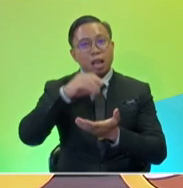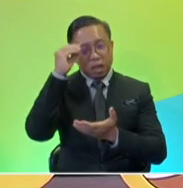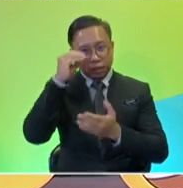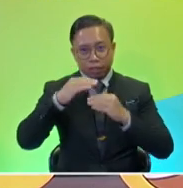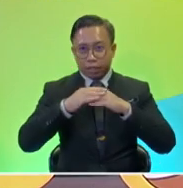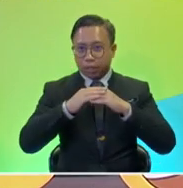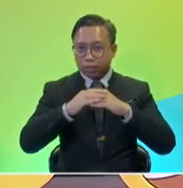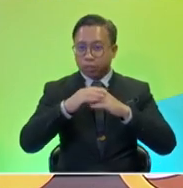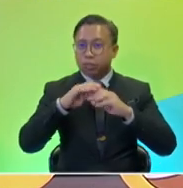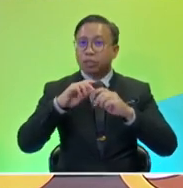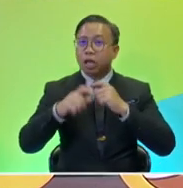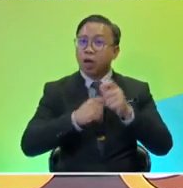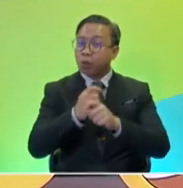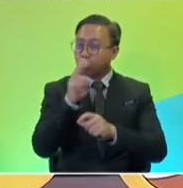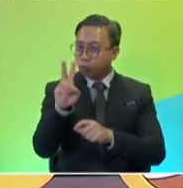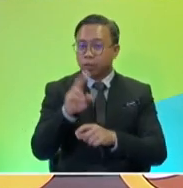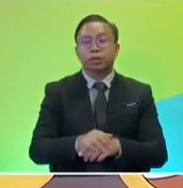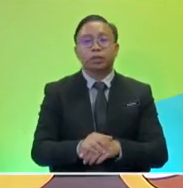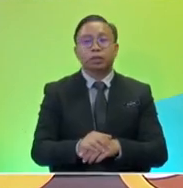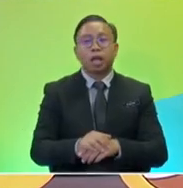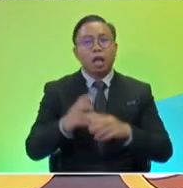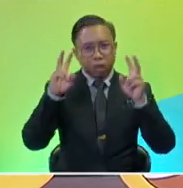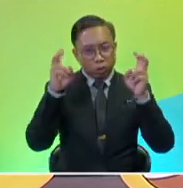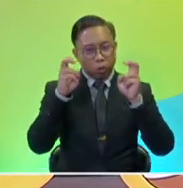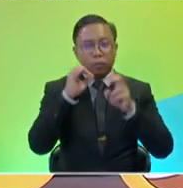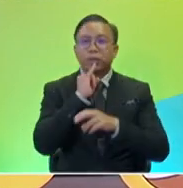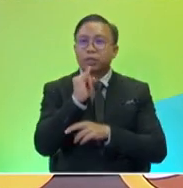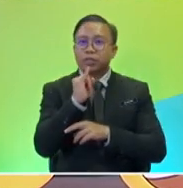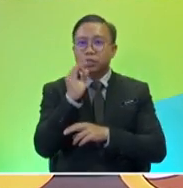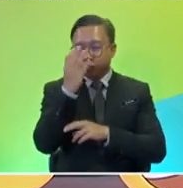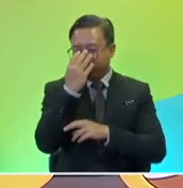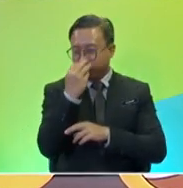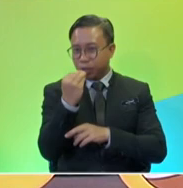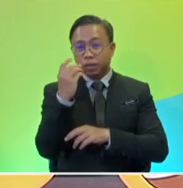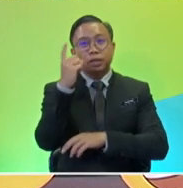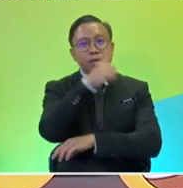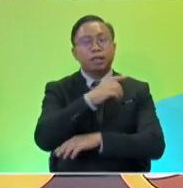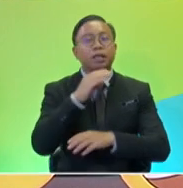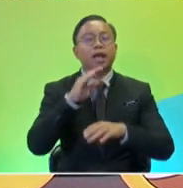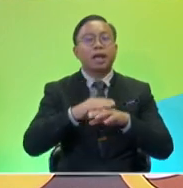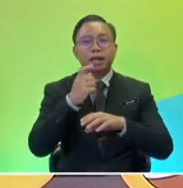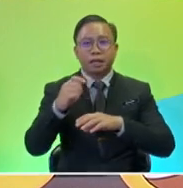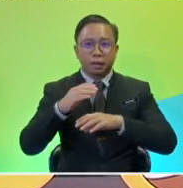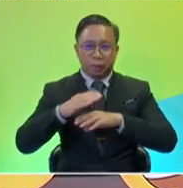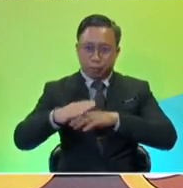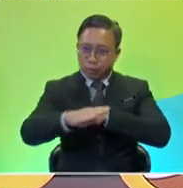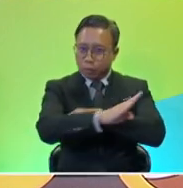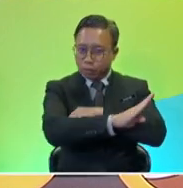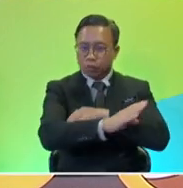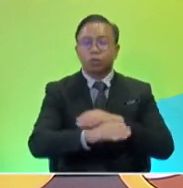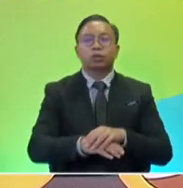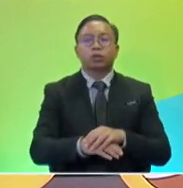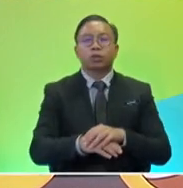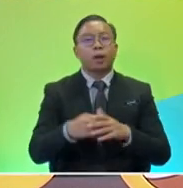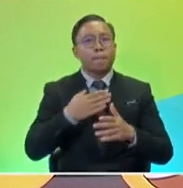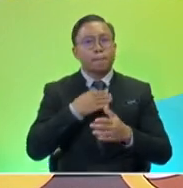Inggeris Tahun 2. And our topic is a fun day at the beach together with teacher Tulasi as well as